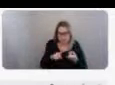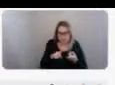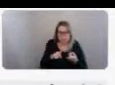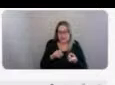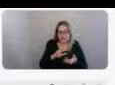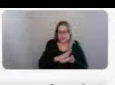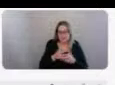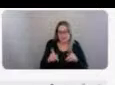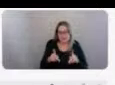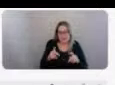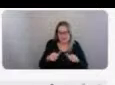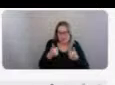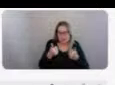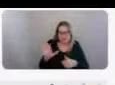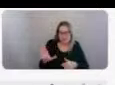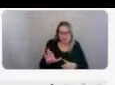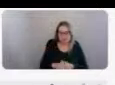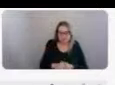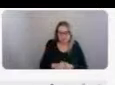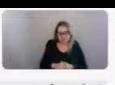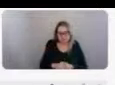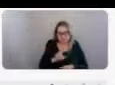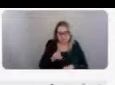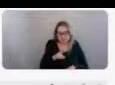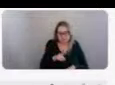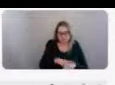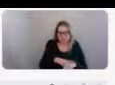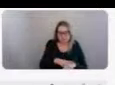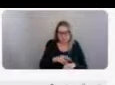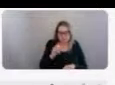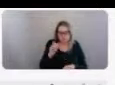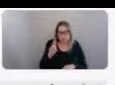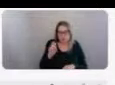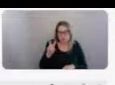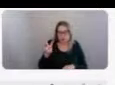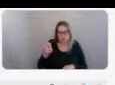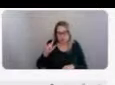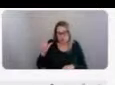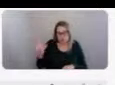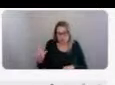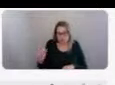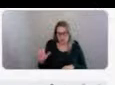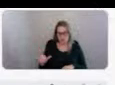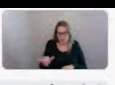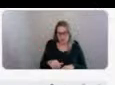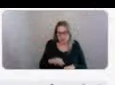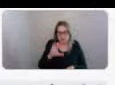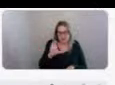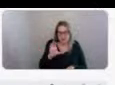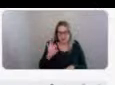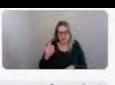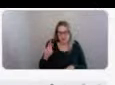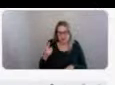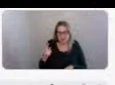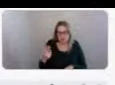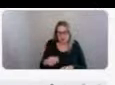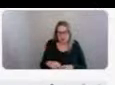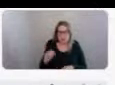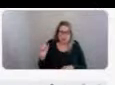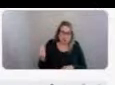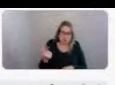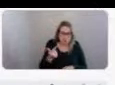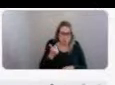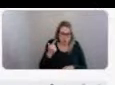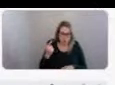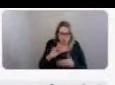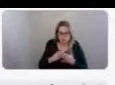disrupts natural communities of interest that already exist in oral valley causes adobes in the catalina foothills all are suburban areas